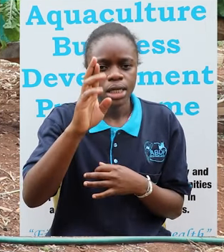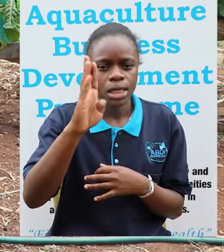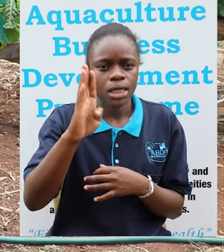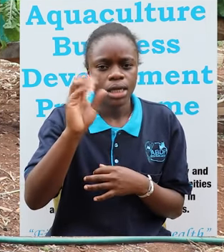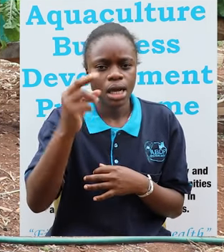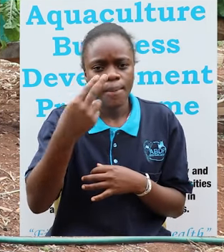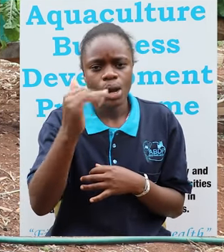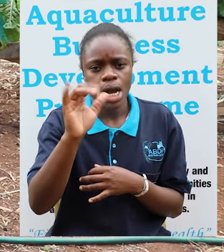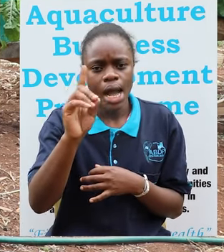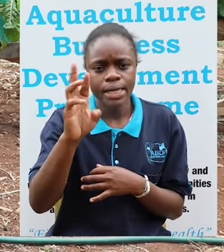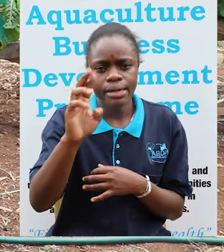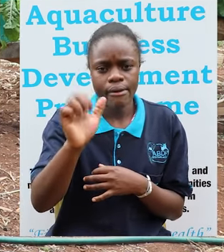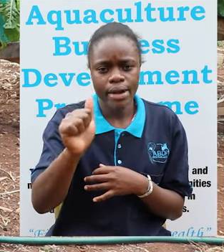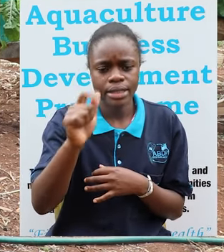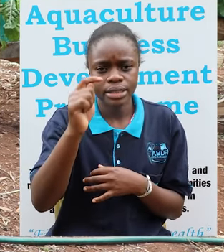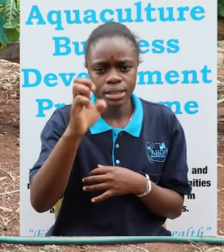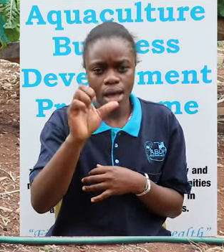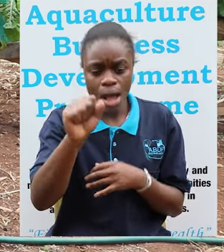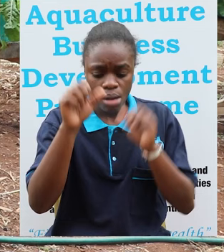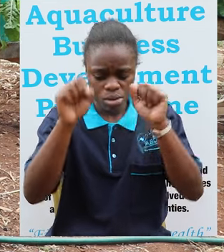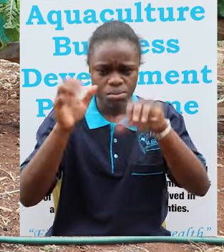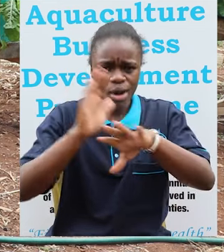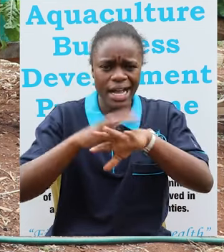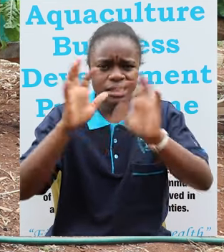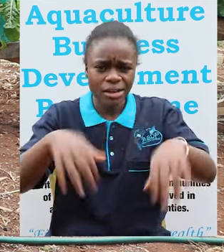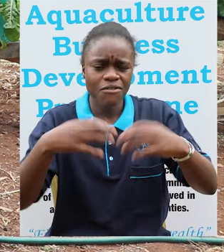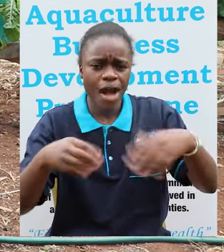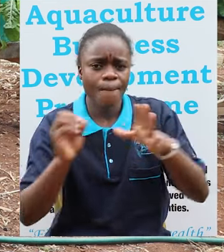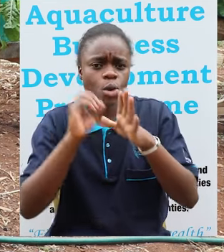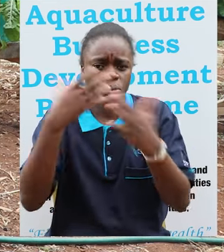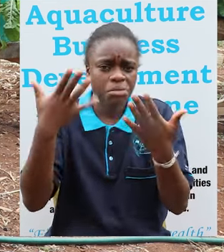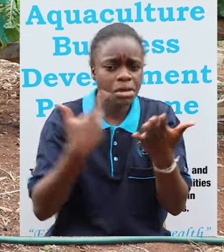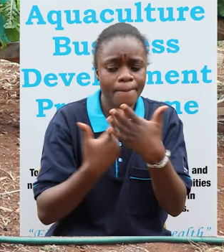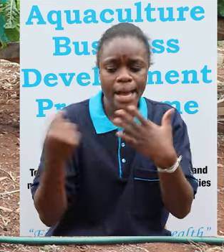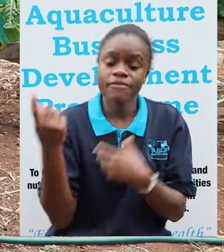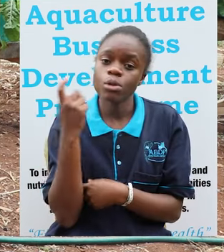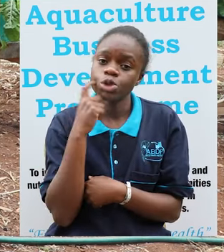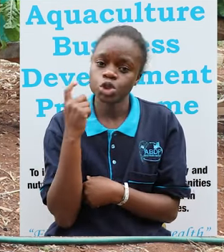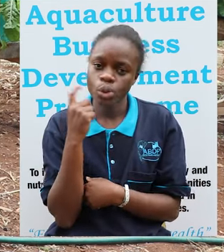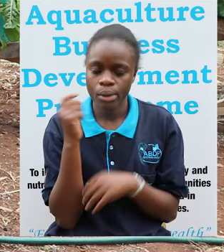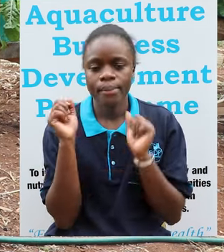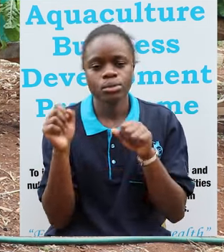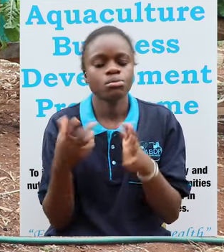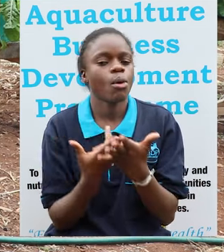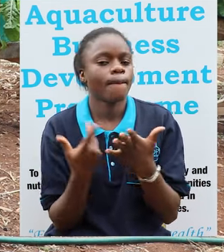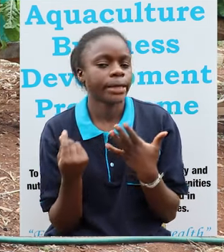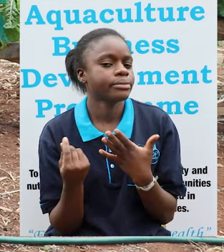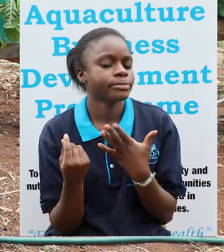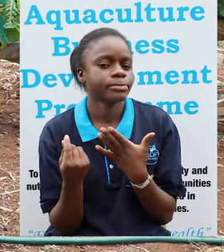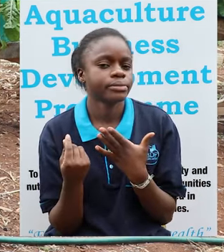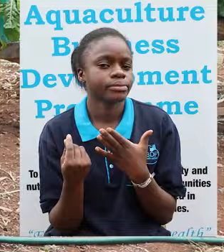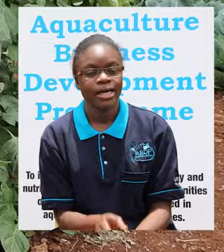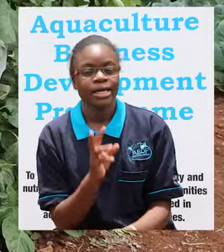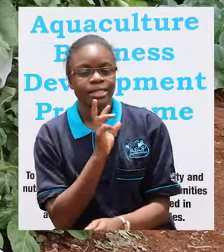gotten from maybe other parts of the farm, or you can even buy, because this really reduces your kitchen